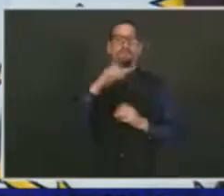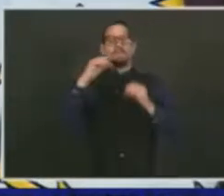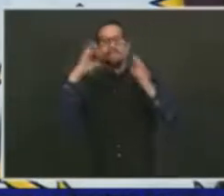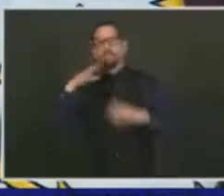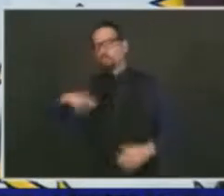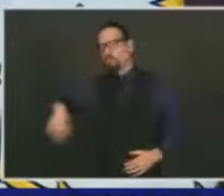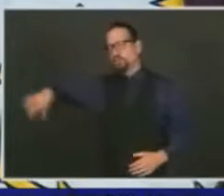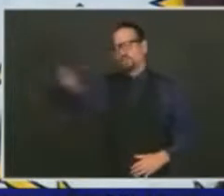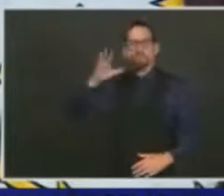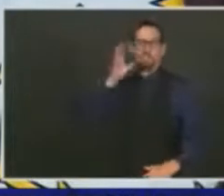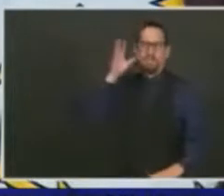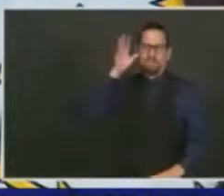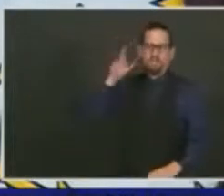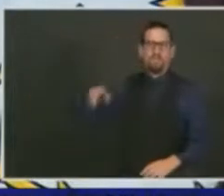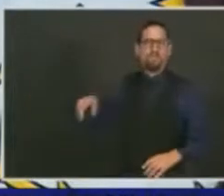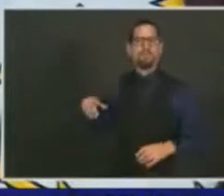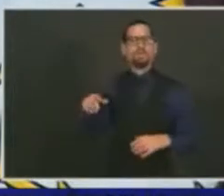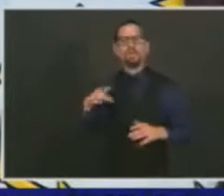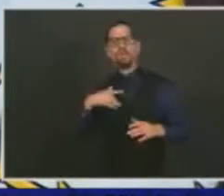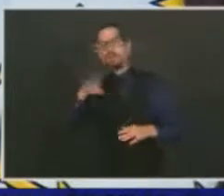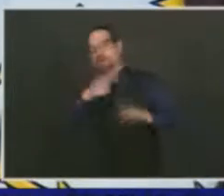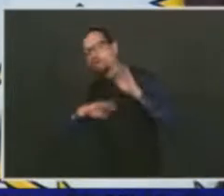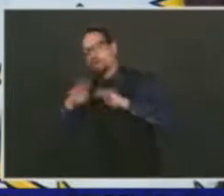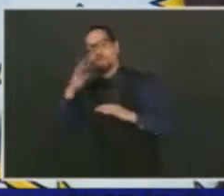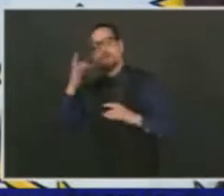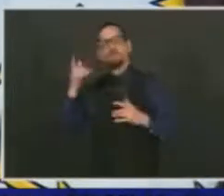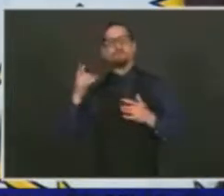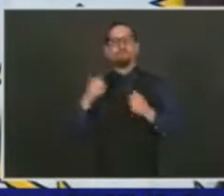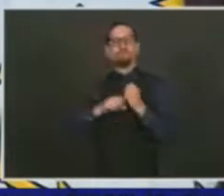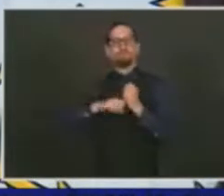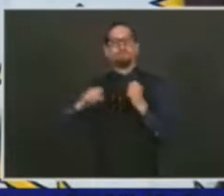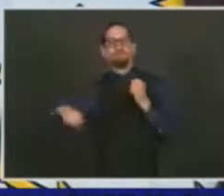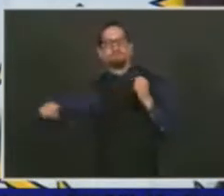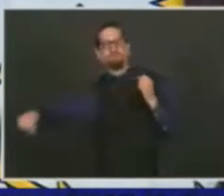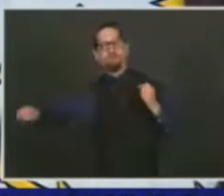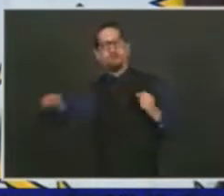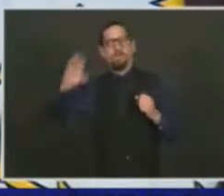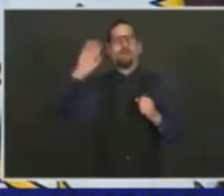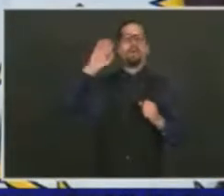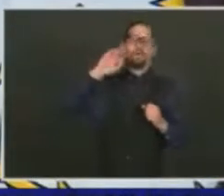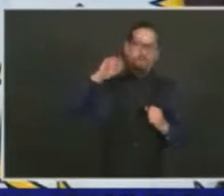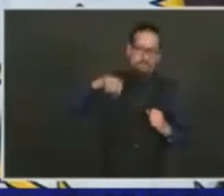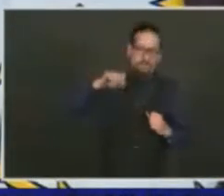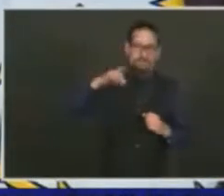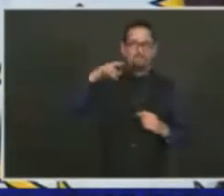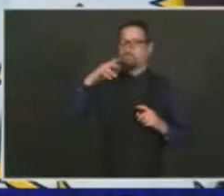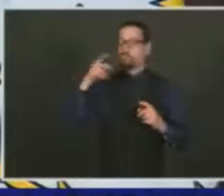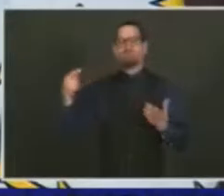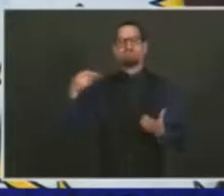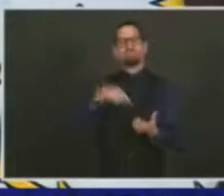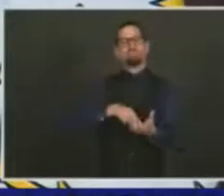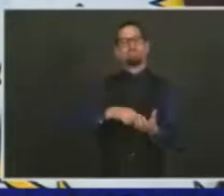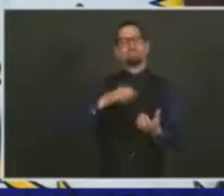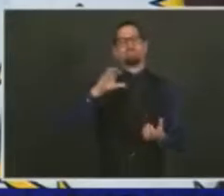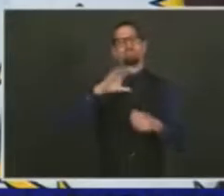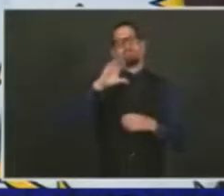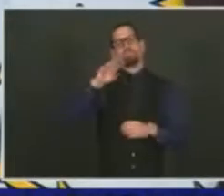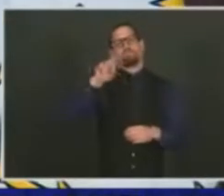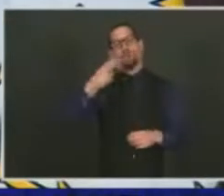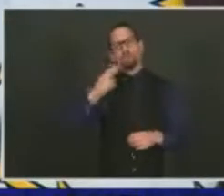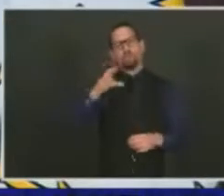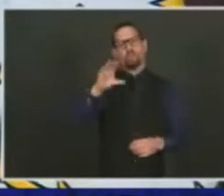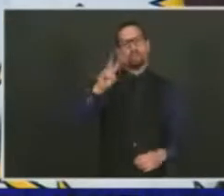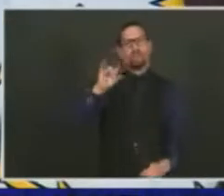encouraging everyone to have a contact tracing journal, use the Crush COVID app, and keep their social networks as small